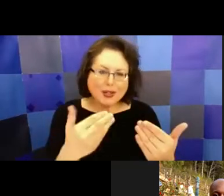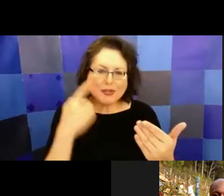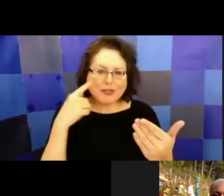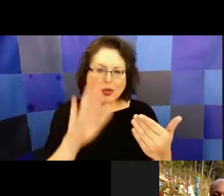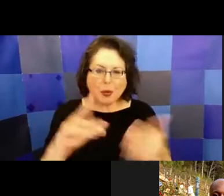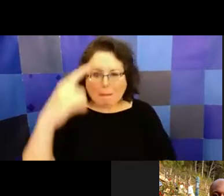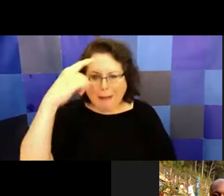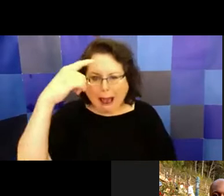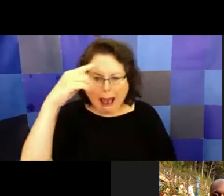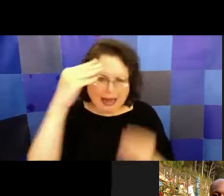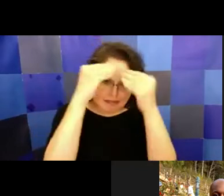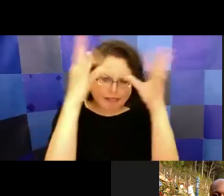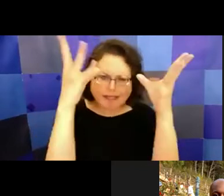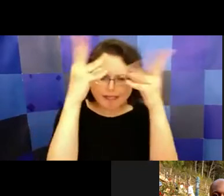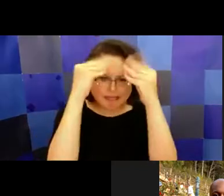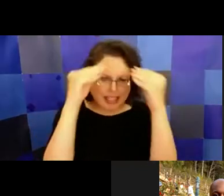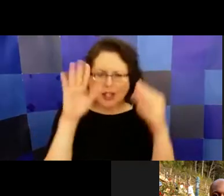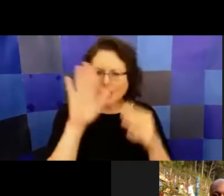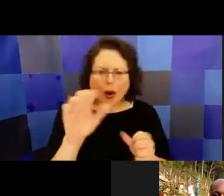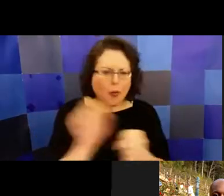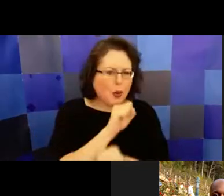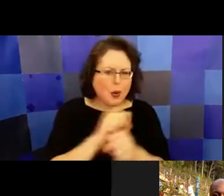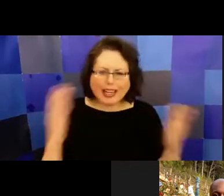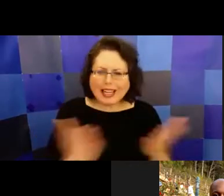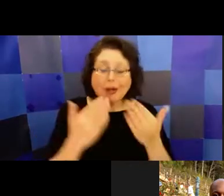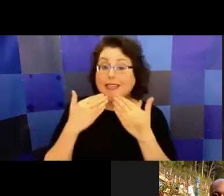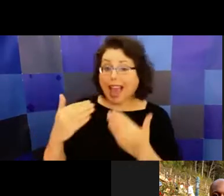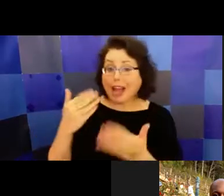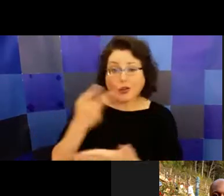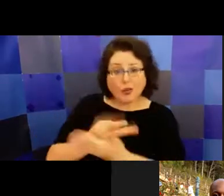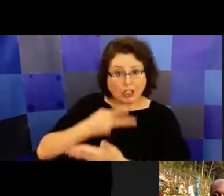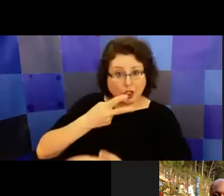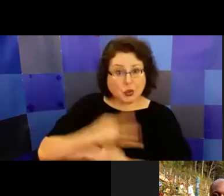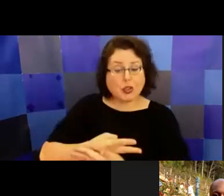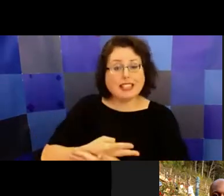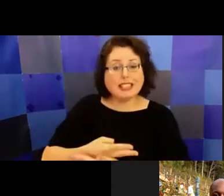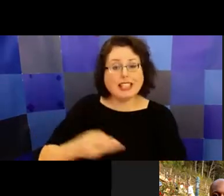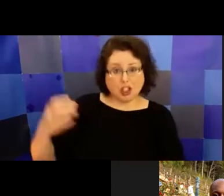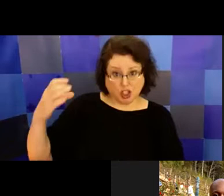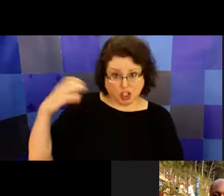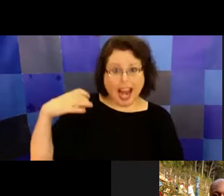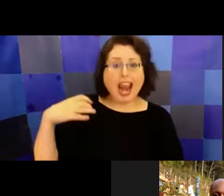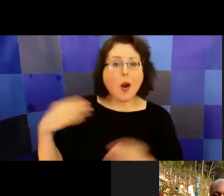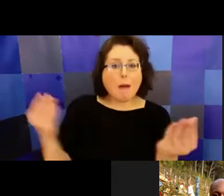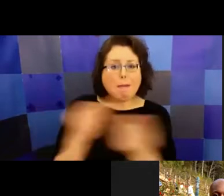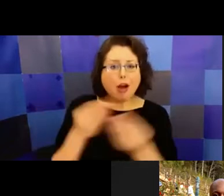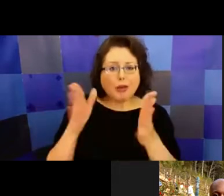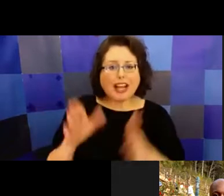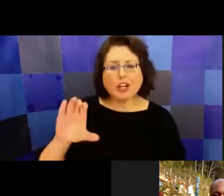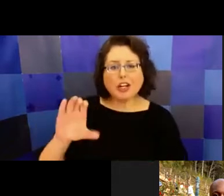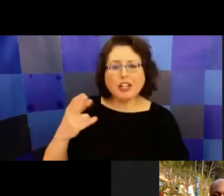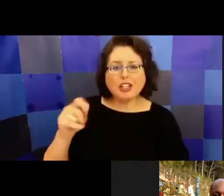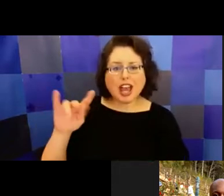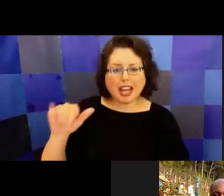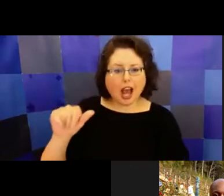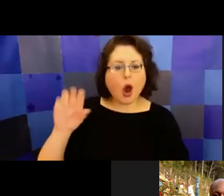your intellectual labor here. I want to thank our graduate student chair, moderator, Chetta Agwomi,